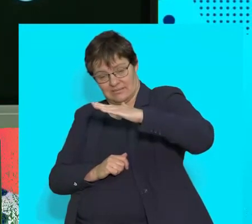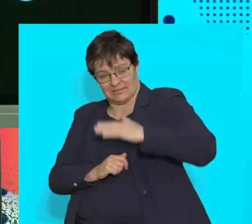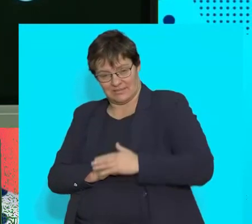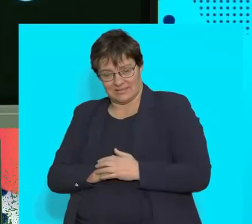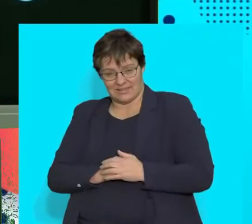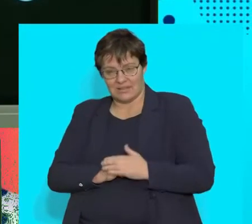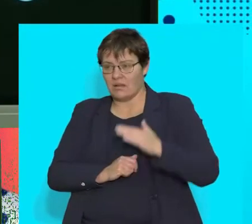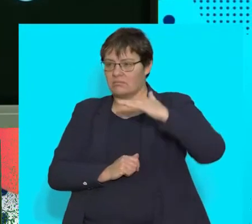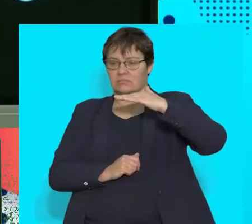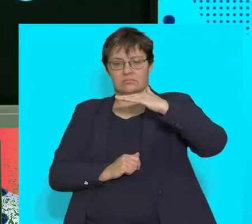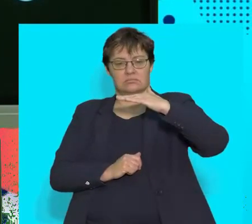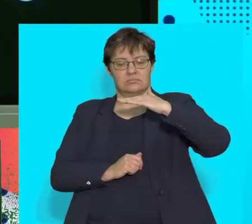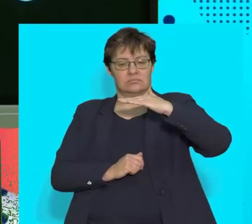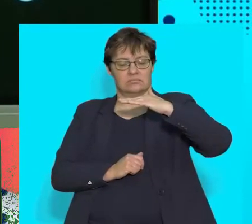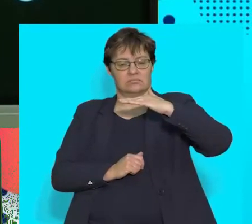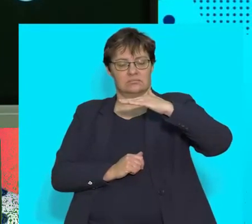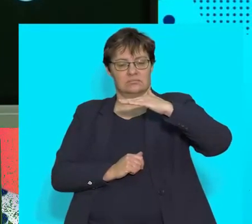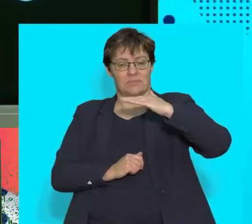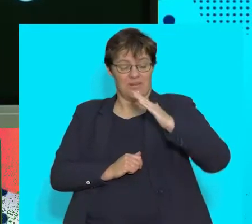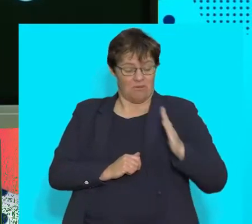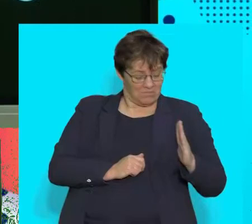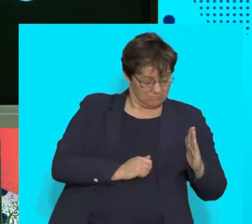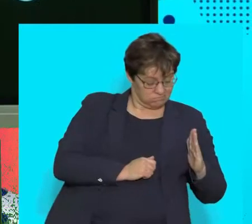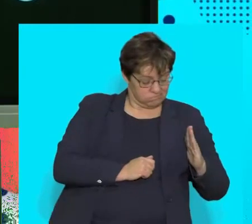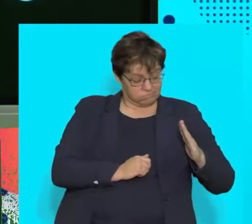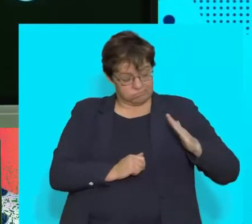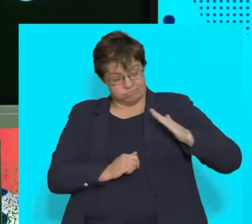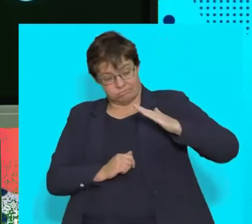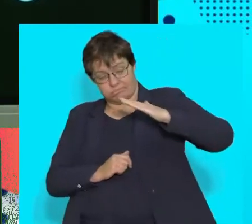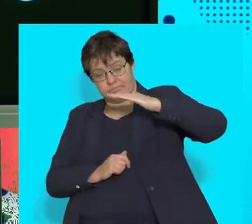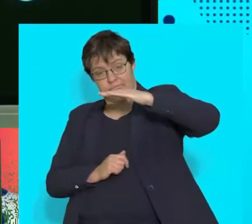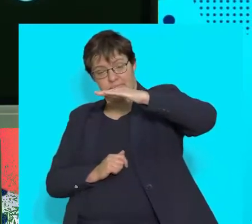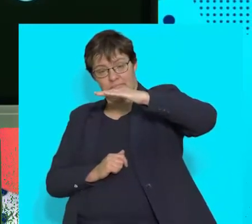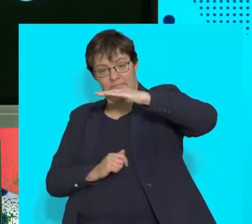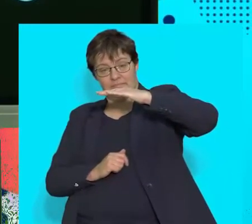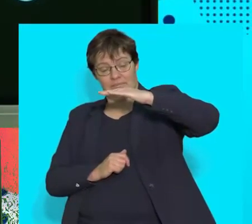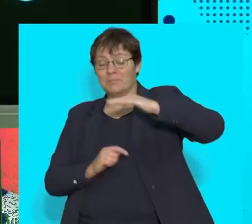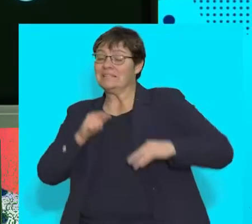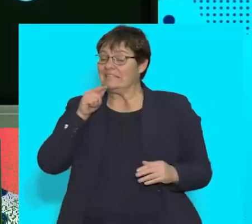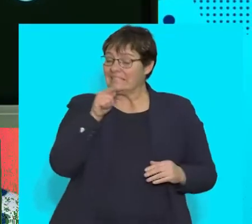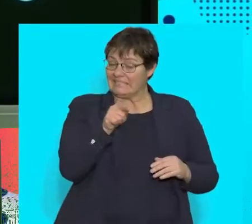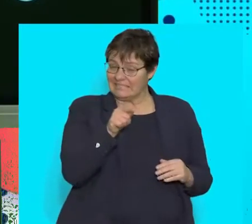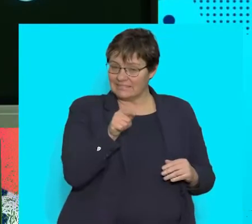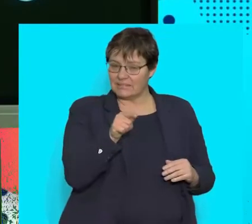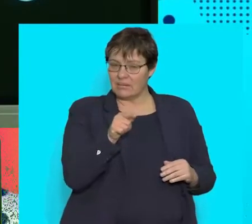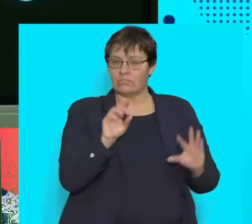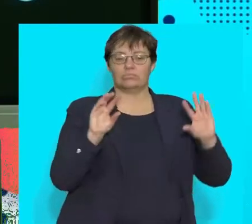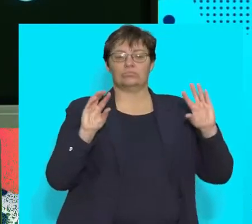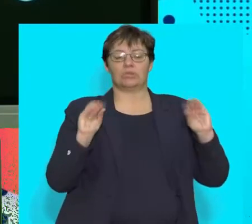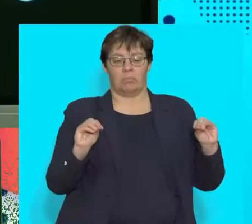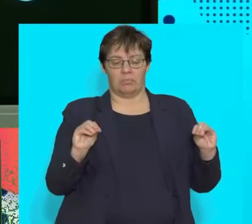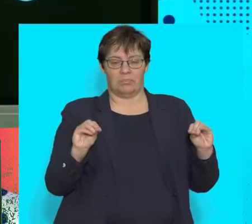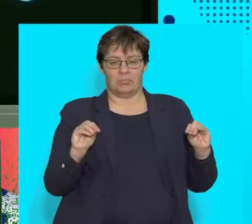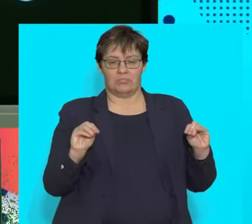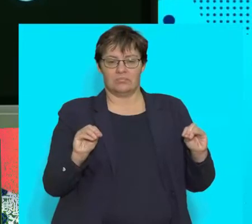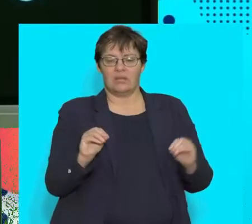steep. And over here it is horizontal. In other words, at that point it's stopped moving.